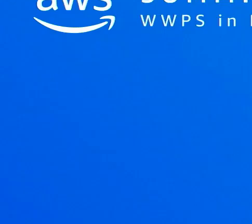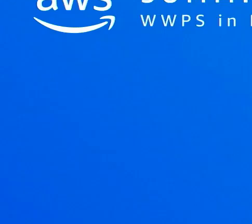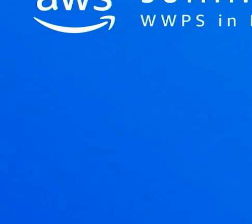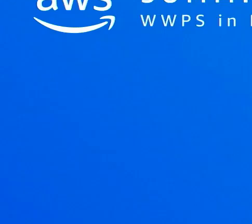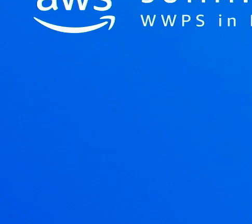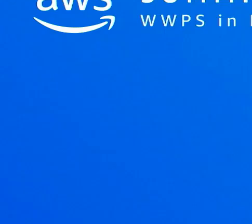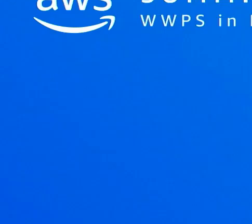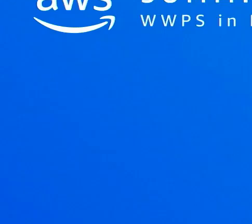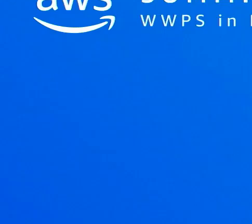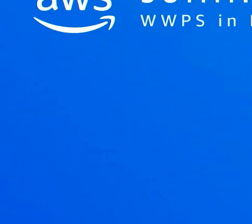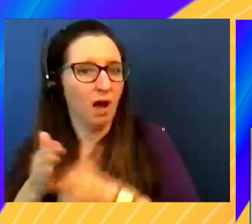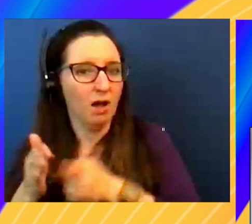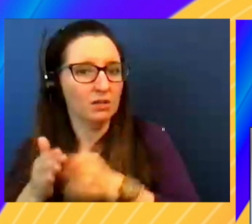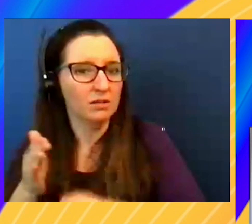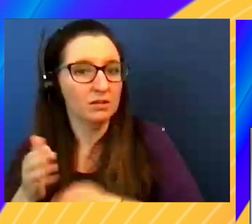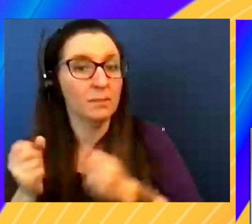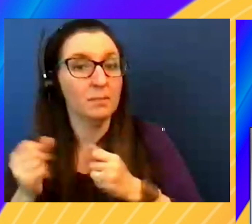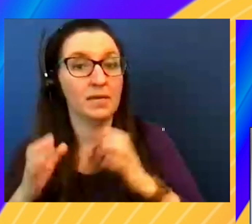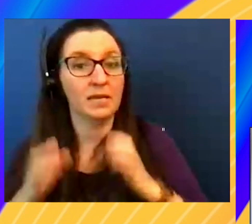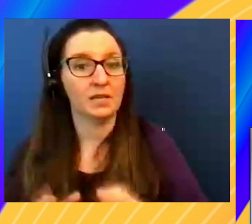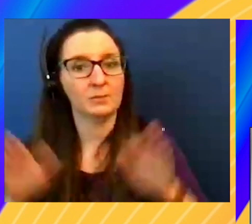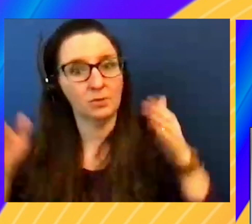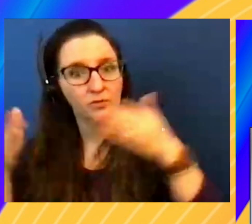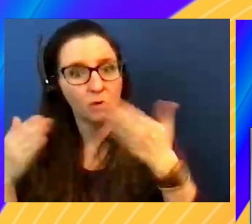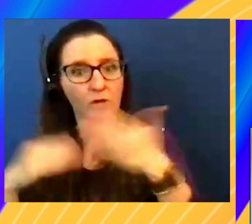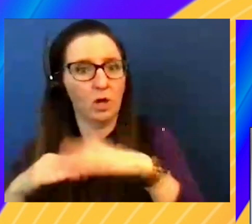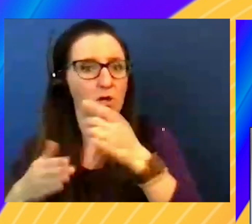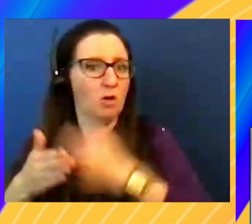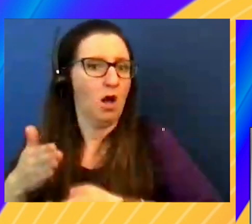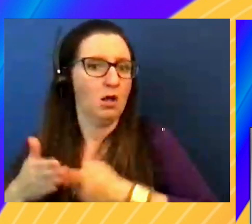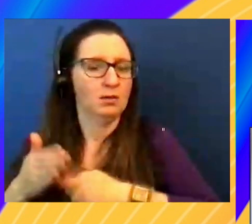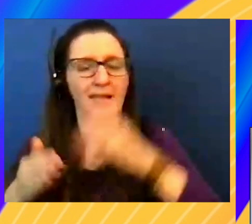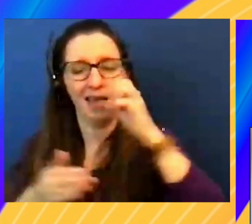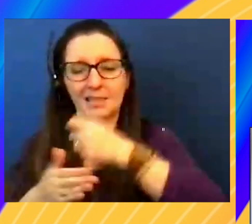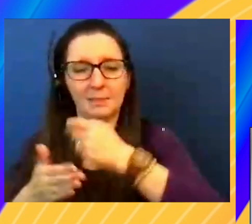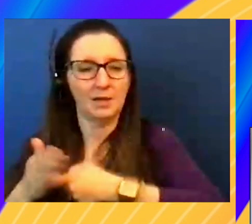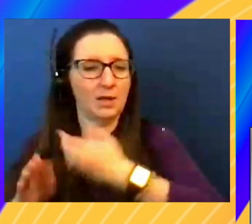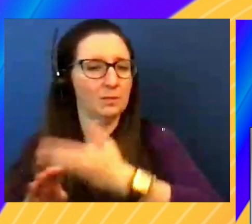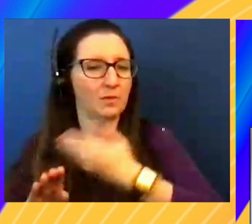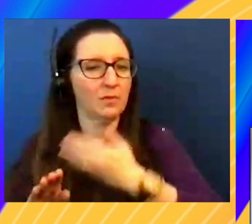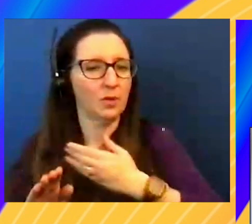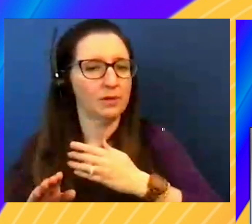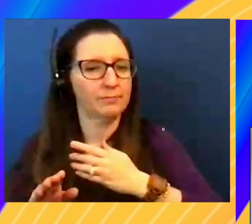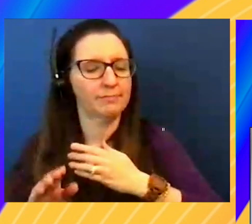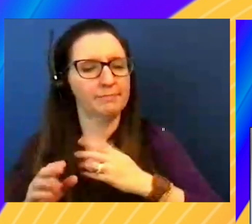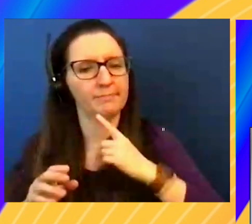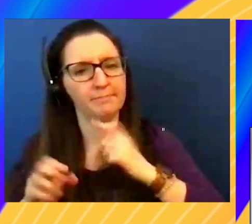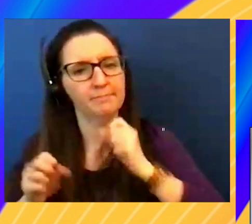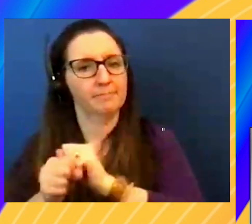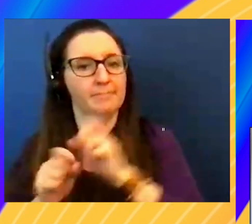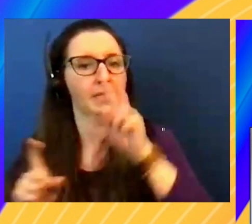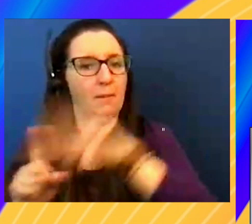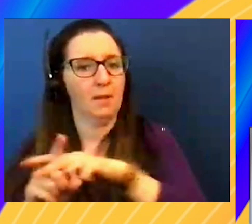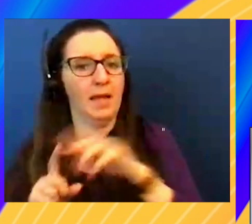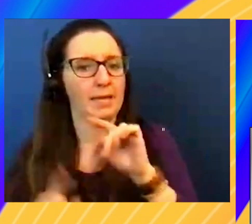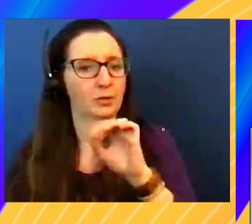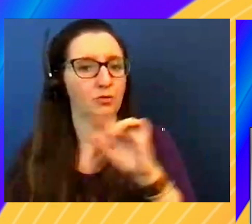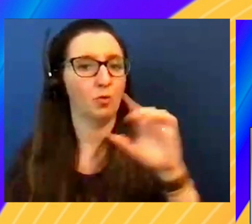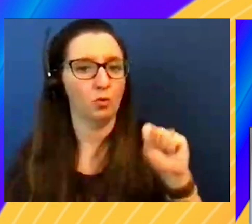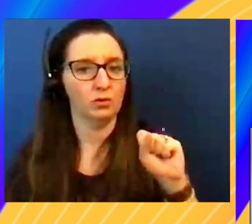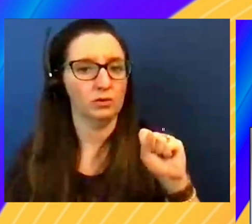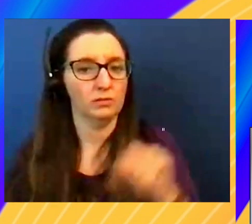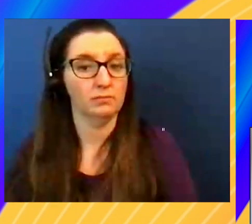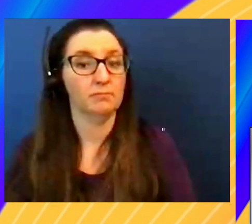sensitive, and so looking for a way to estimate their costs before fully implementing our tools. Yeah, definitely. That's one of